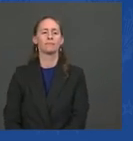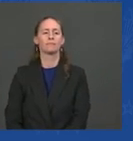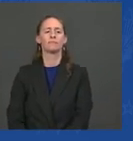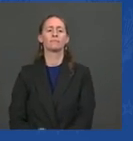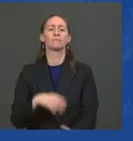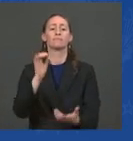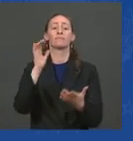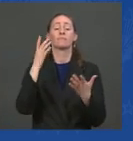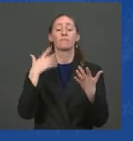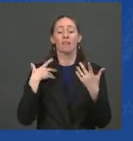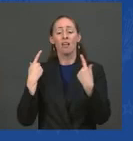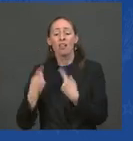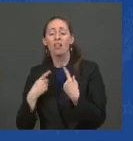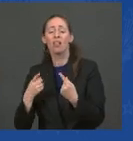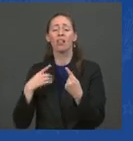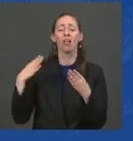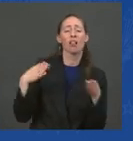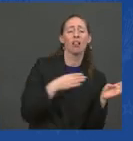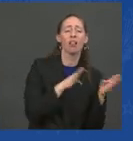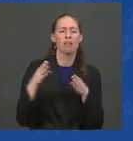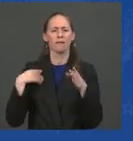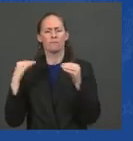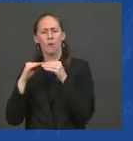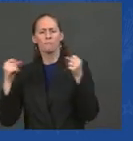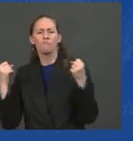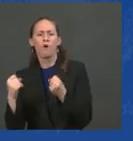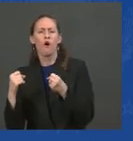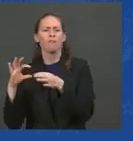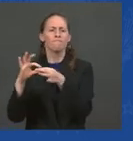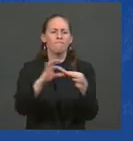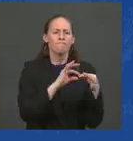resilient, innovative, dynamic.